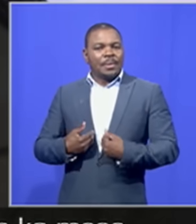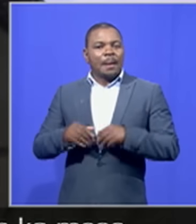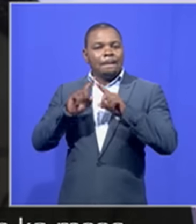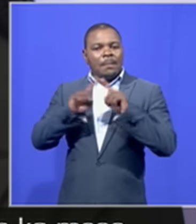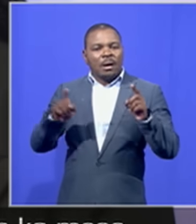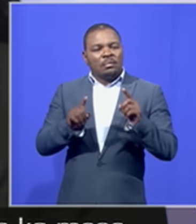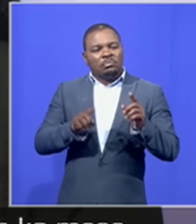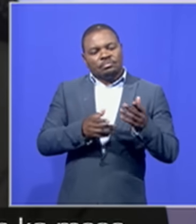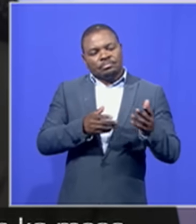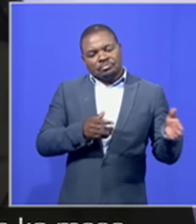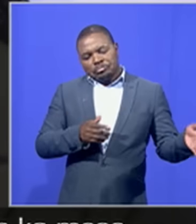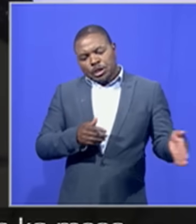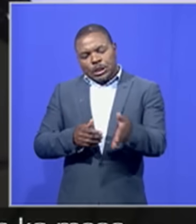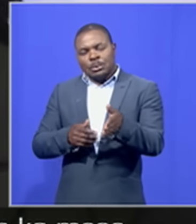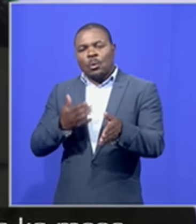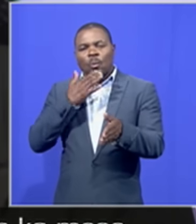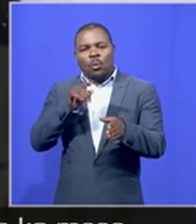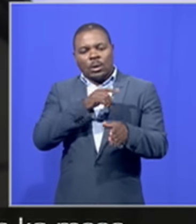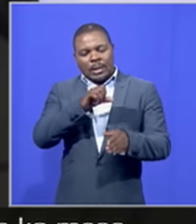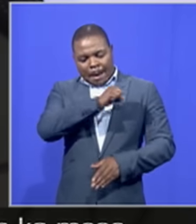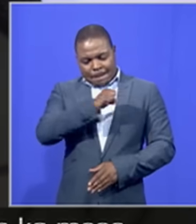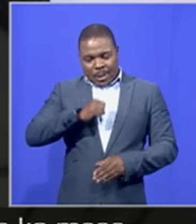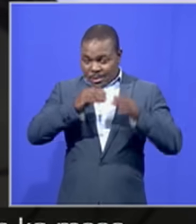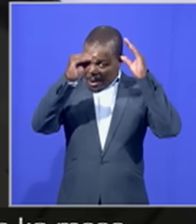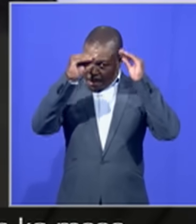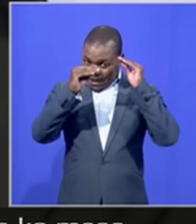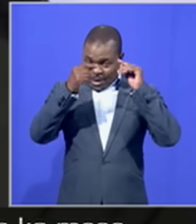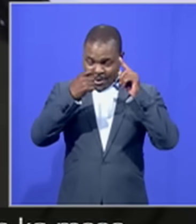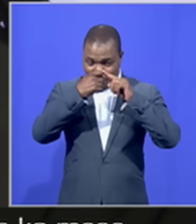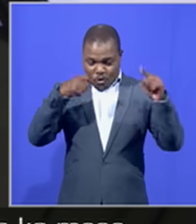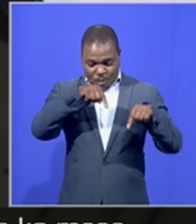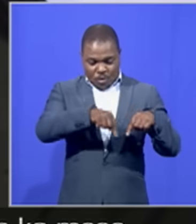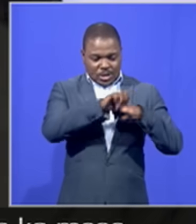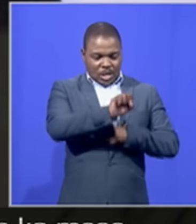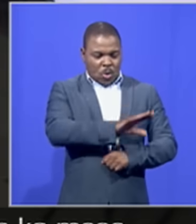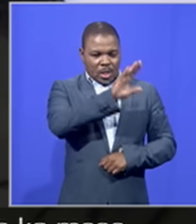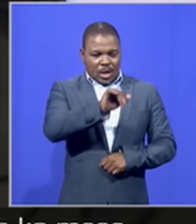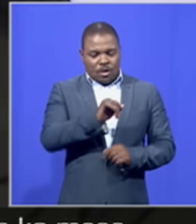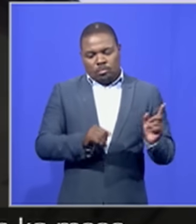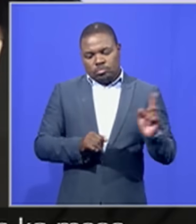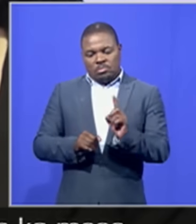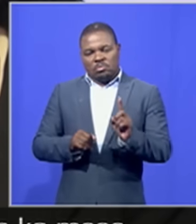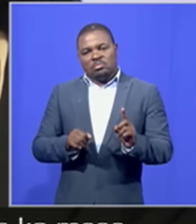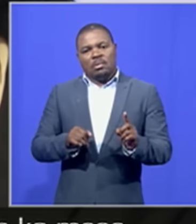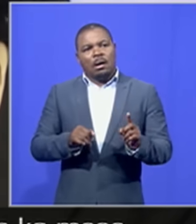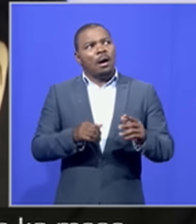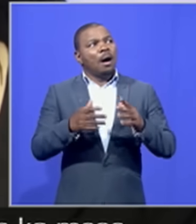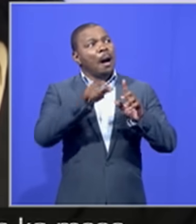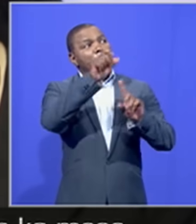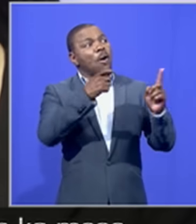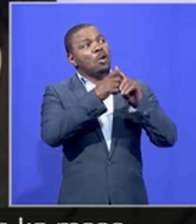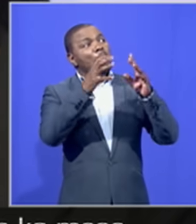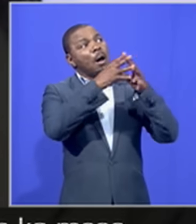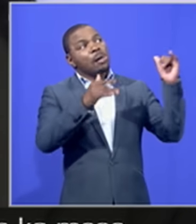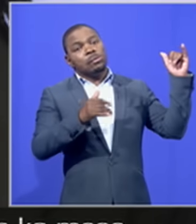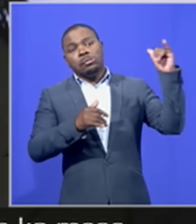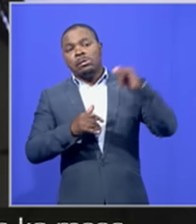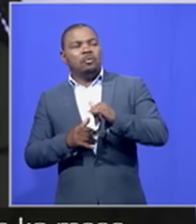mong wa manqosa a bona mo kantorong ya bonqosa ha ba romele motho hla United States of